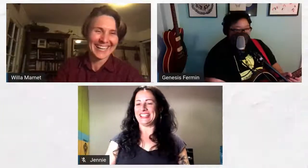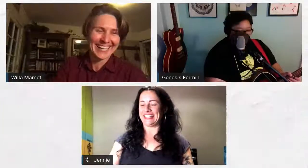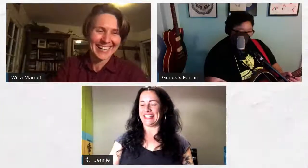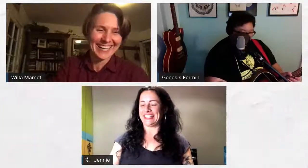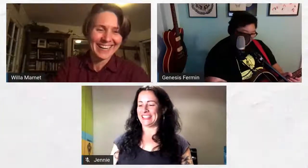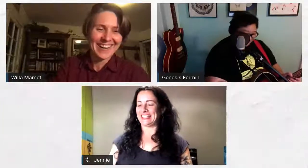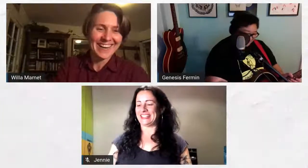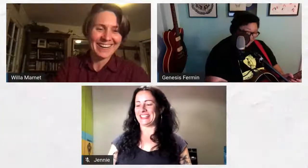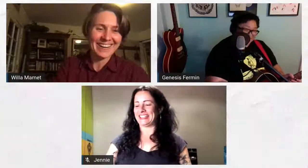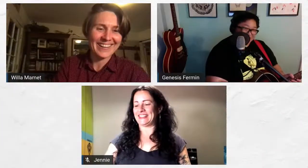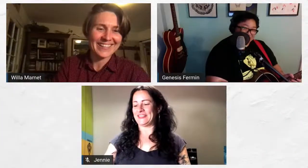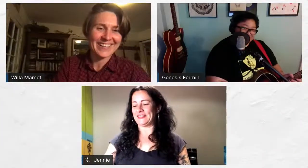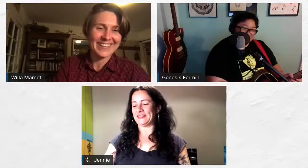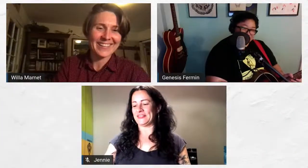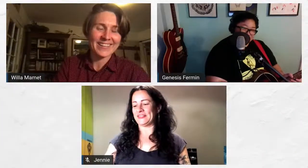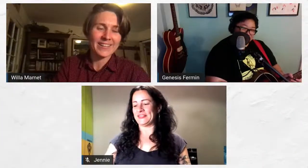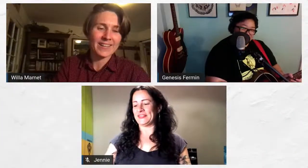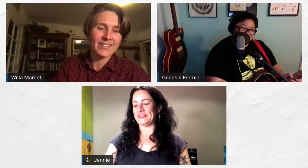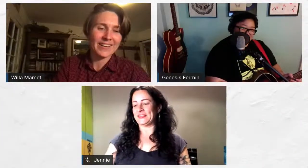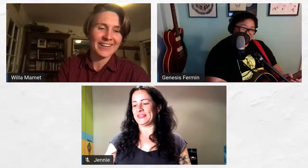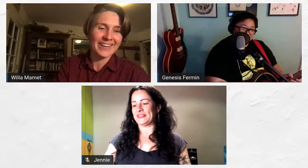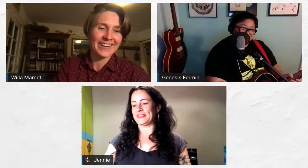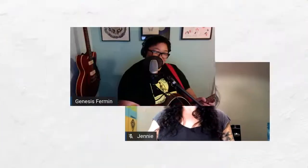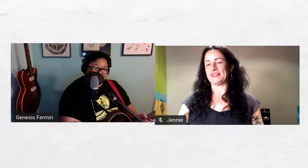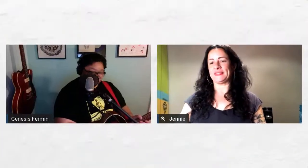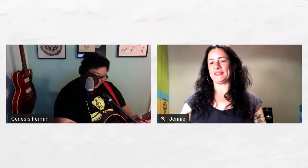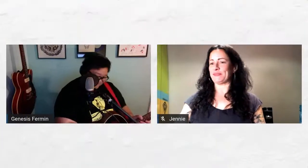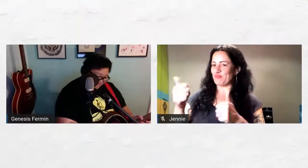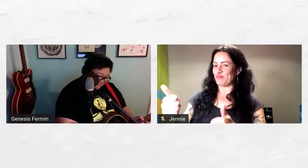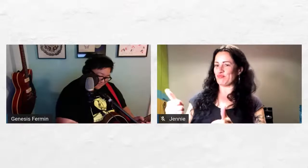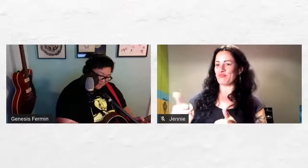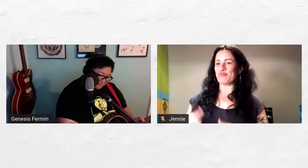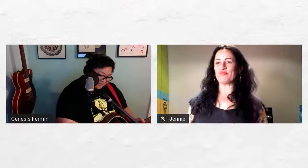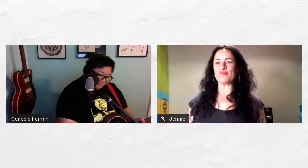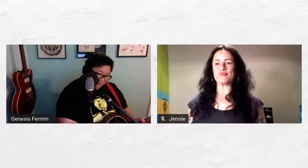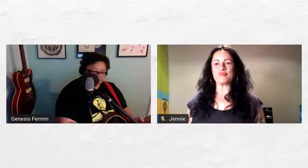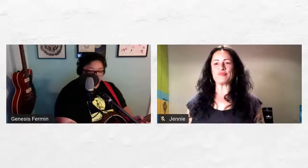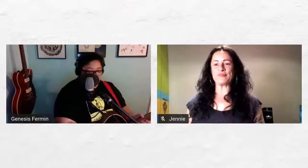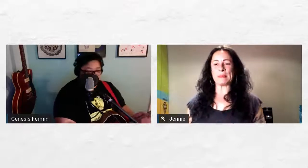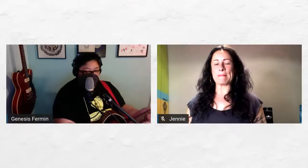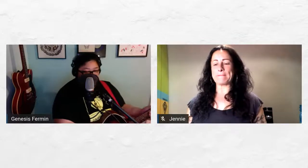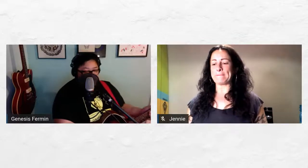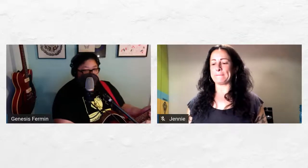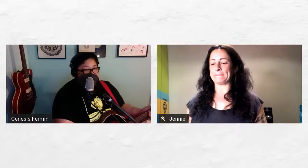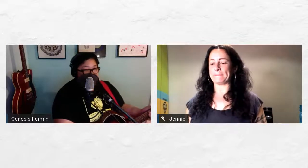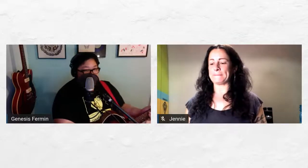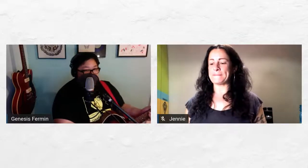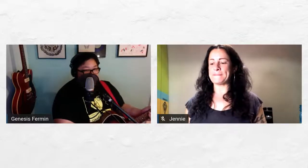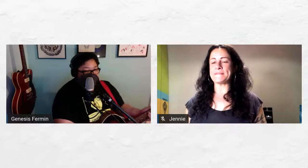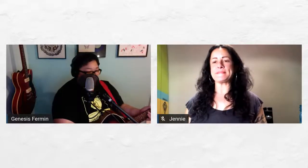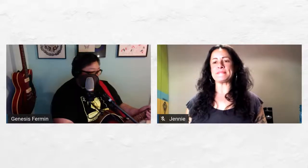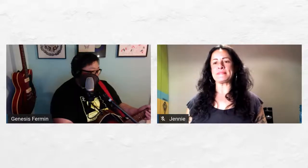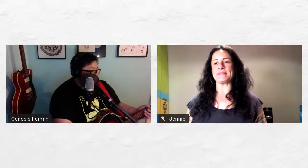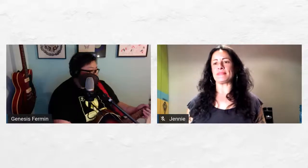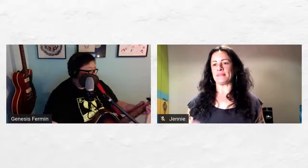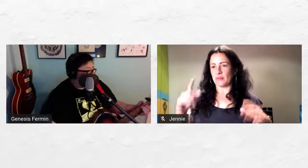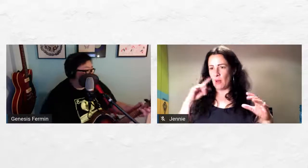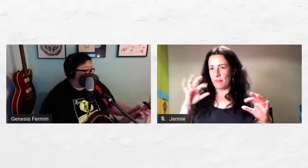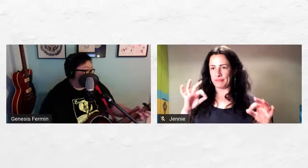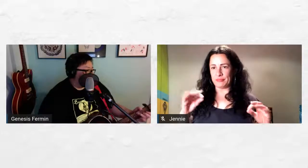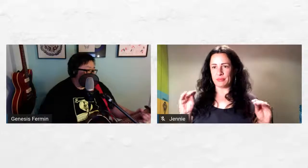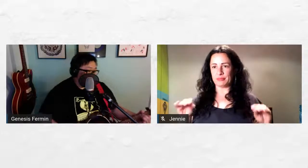Thanks, y'all. All right. Kill it, G. All right. Gotta make sure there's reverb in this thing.